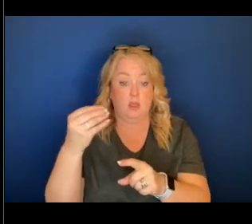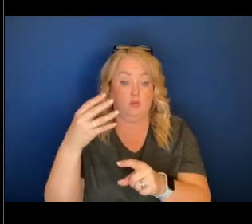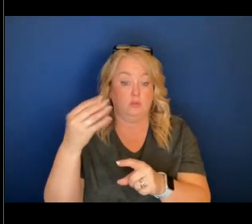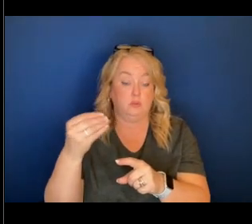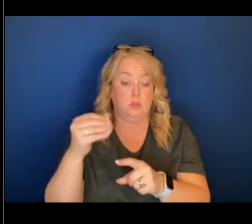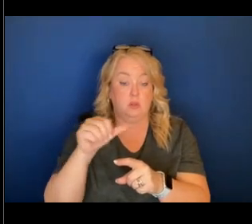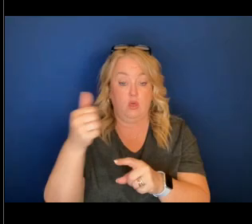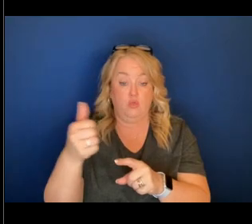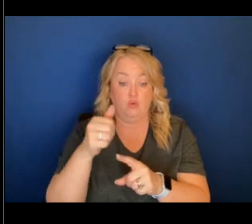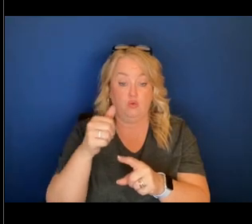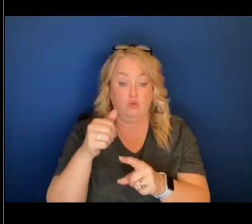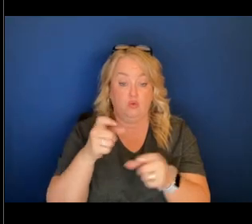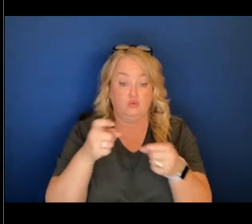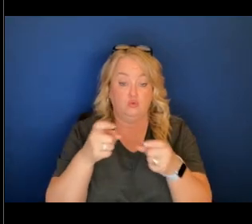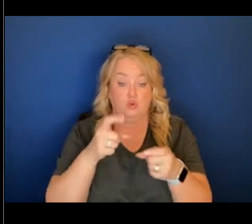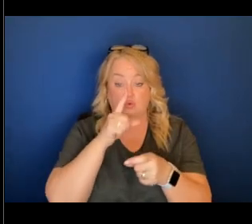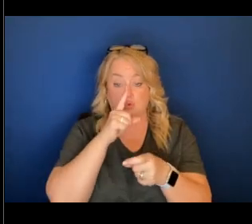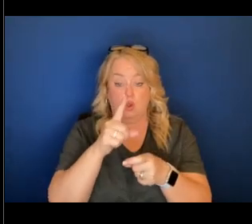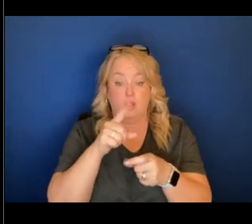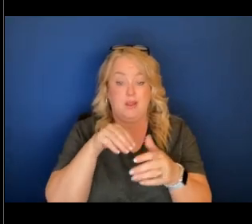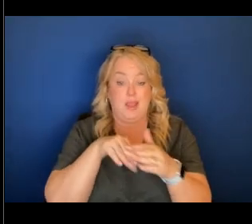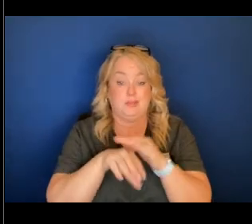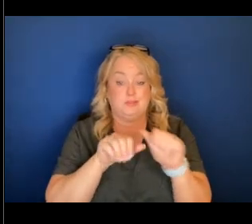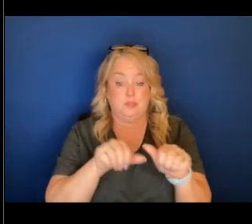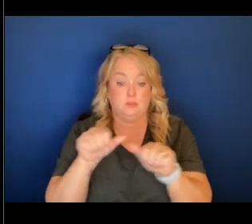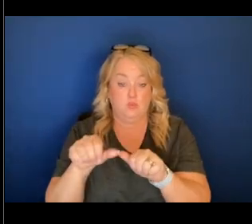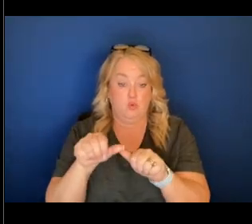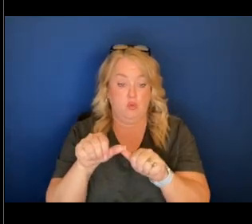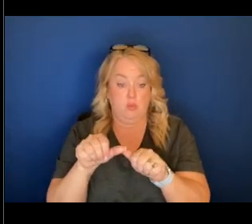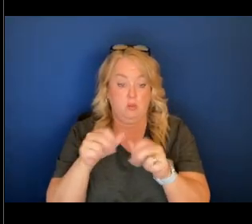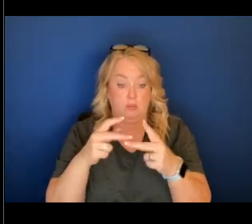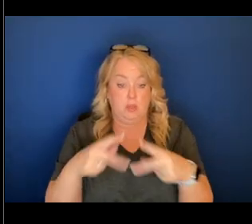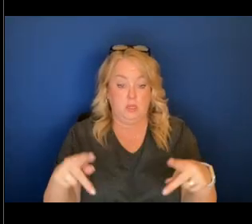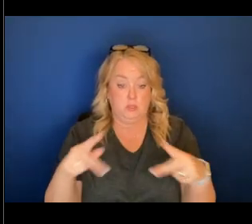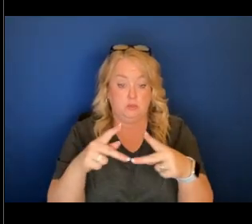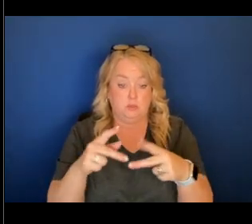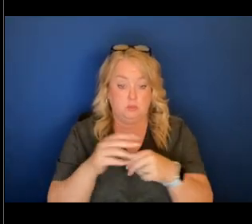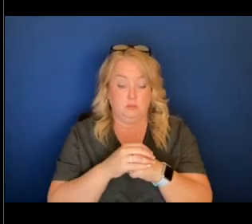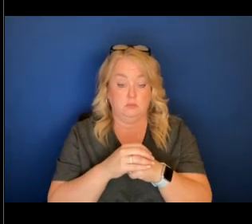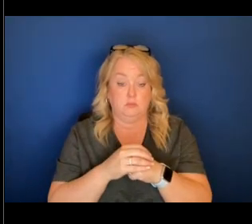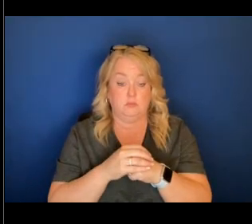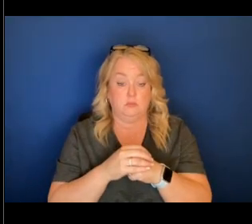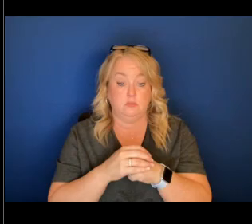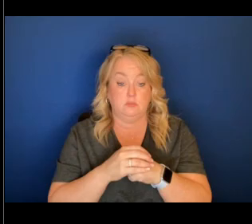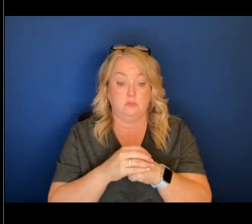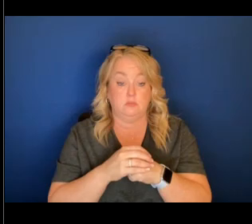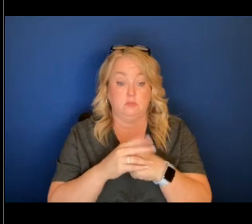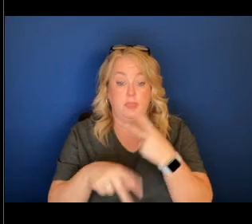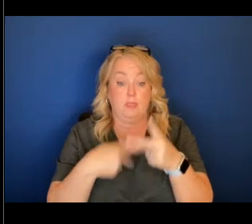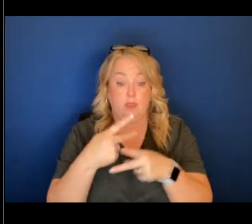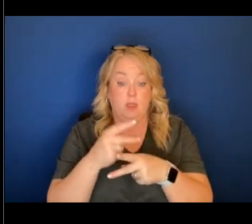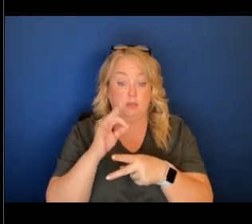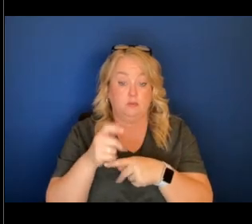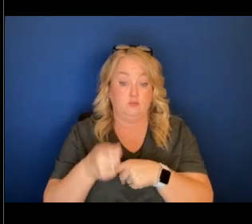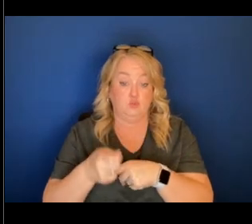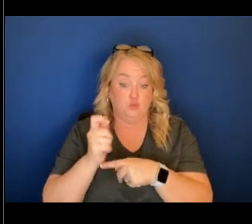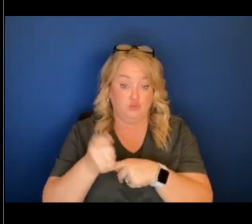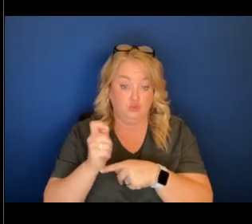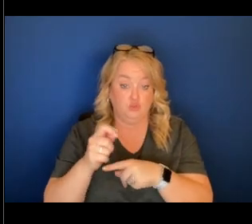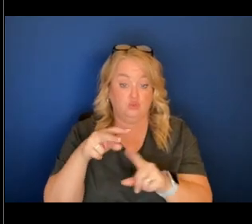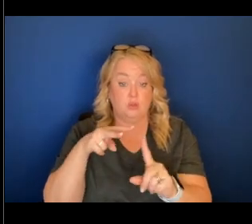are located in accessible locations. The type of switches,